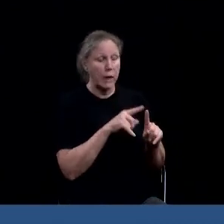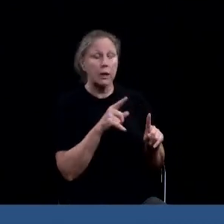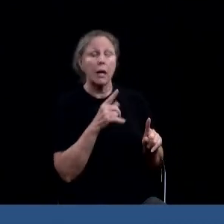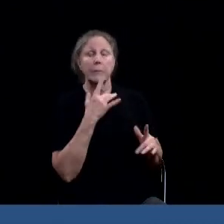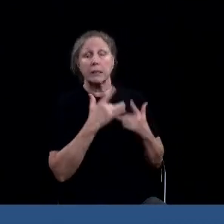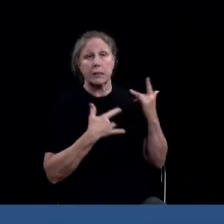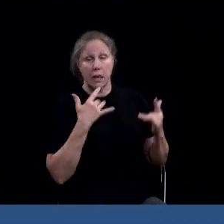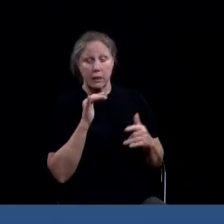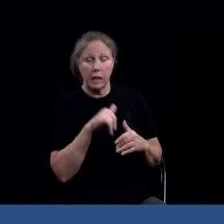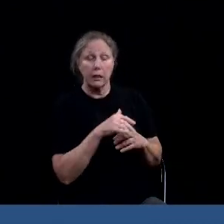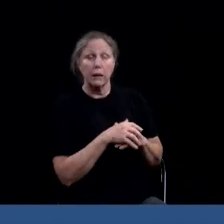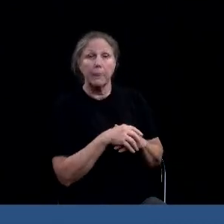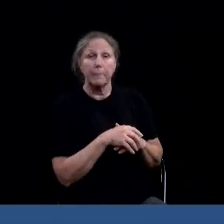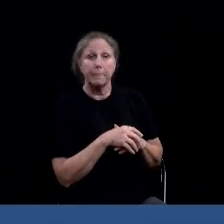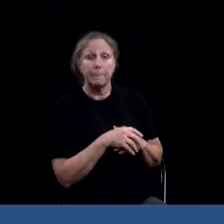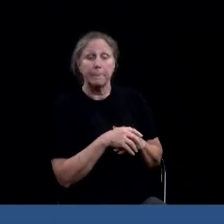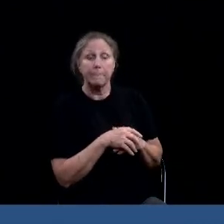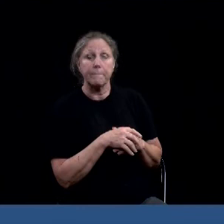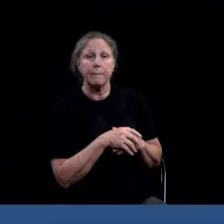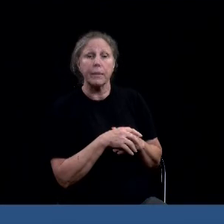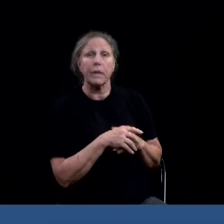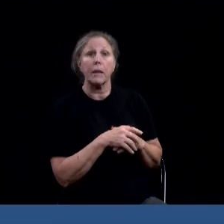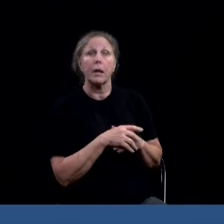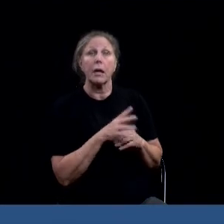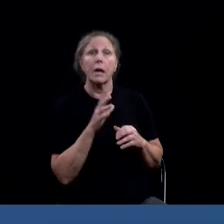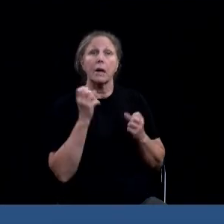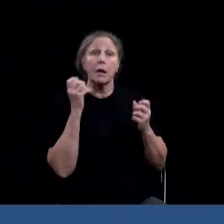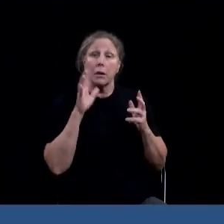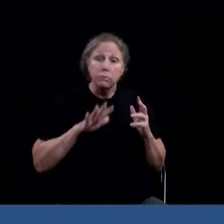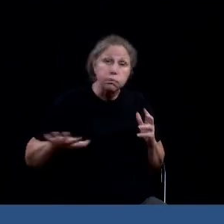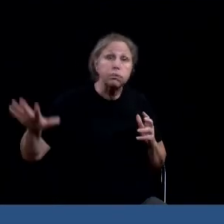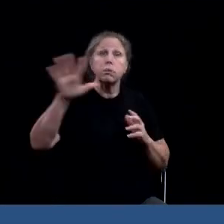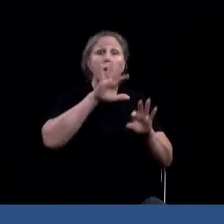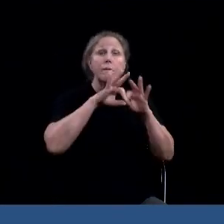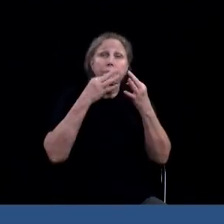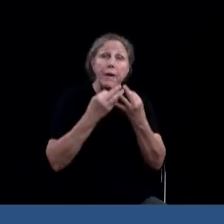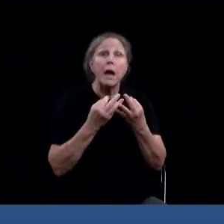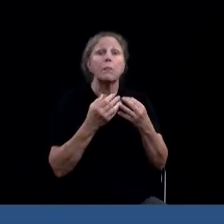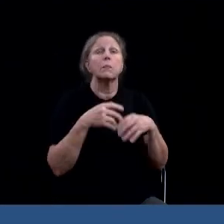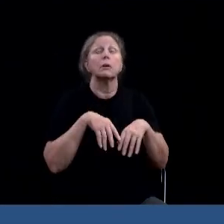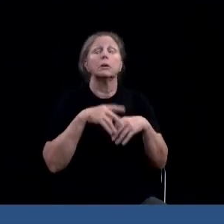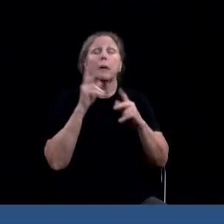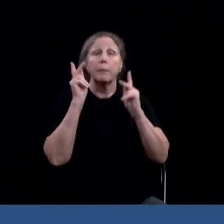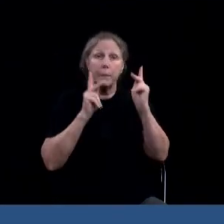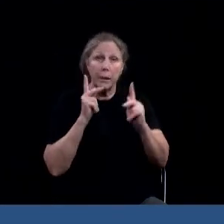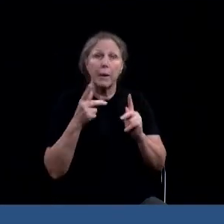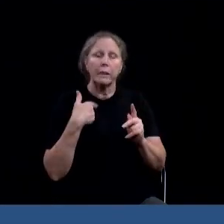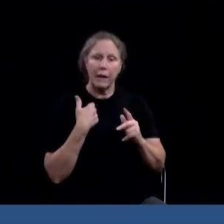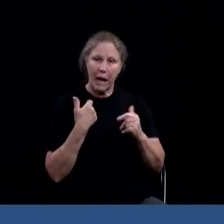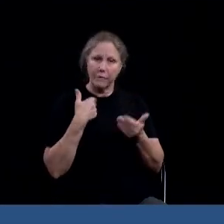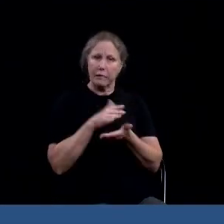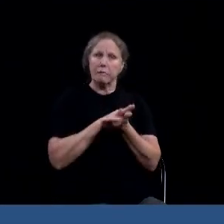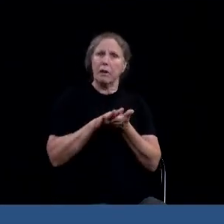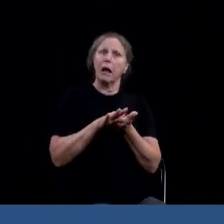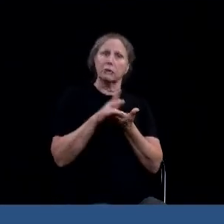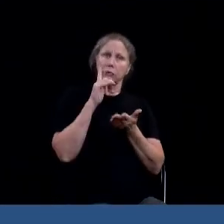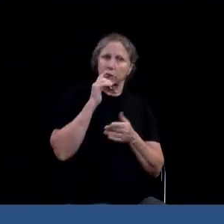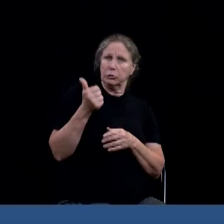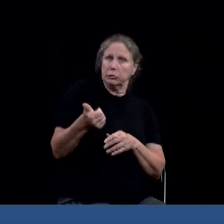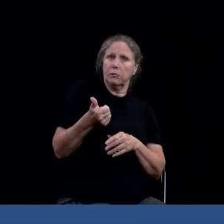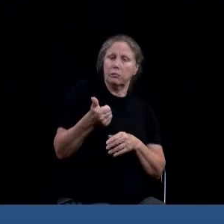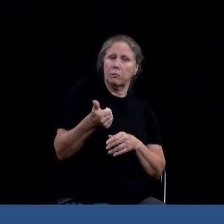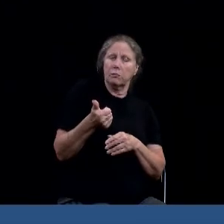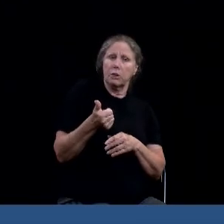and families an opportunity to have something nice for themselves, and just the way that your brain rewires itself